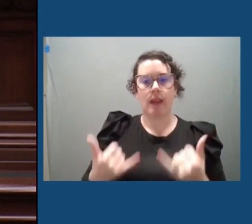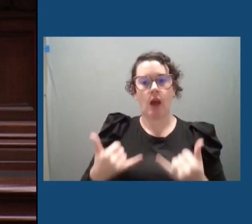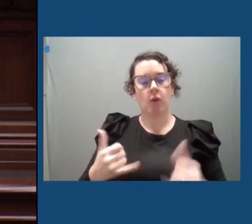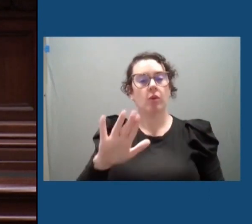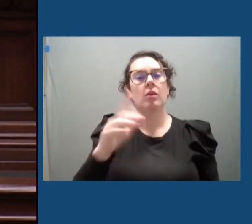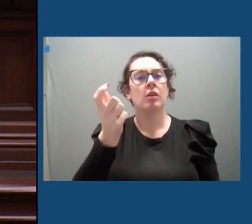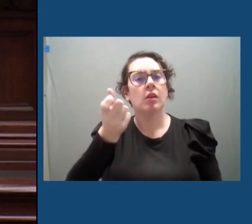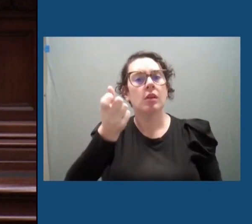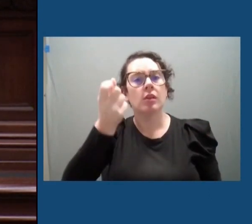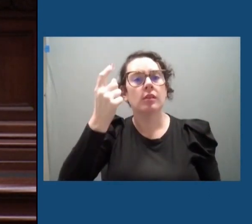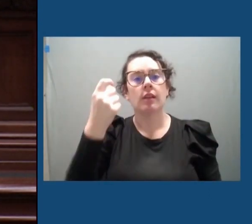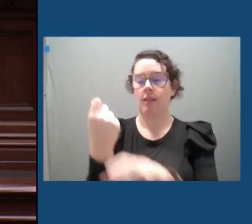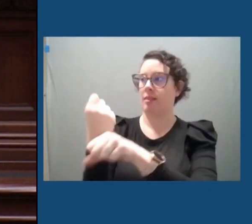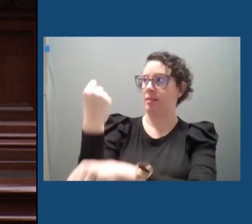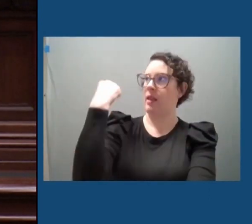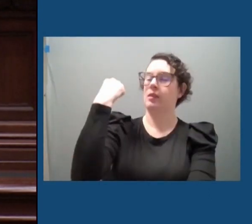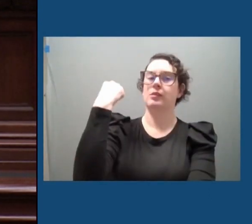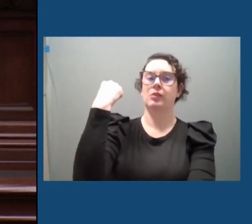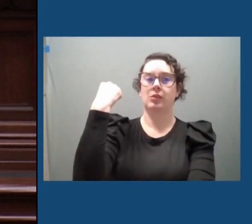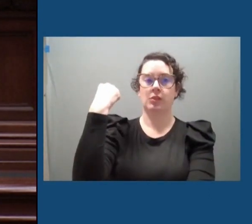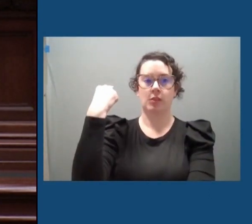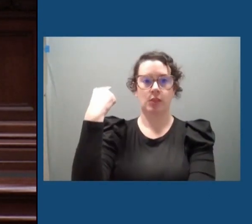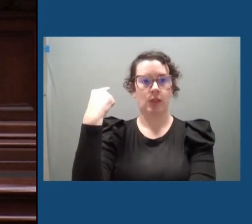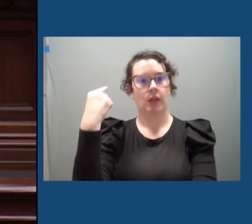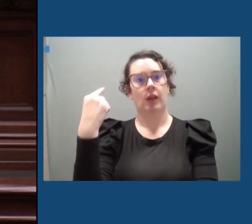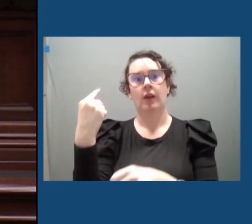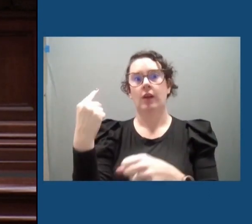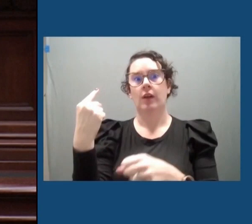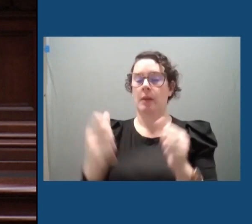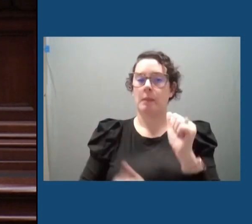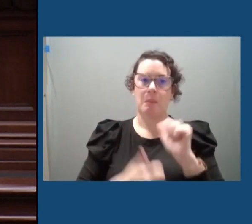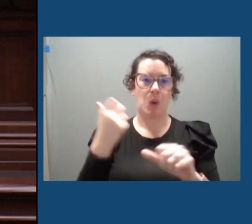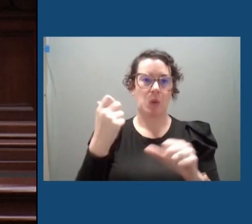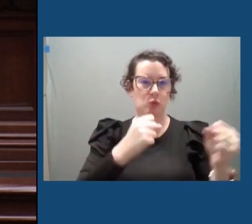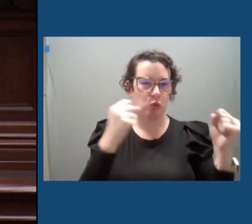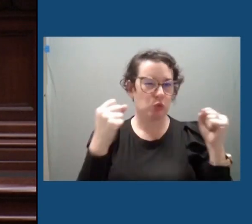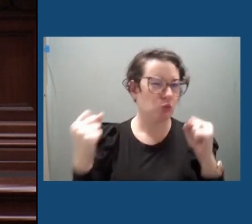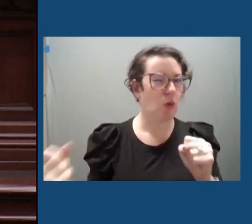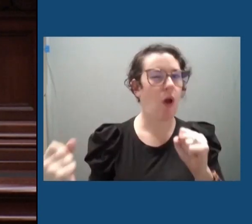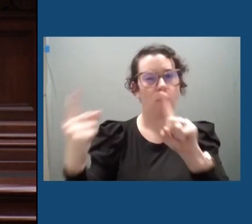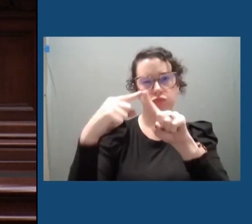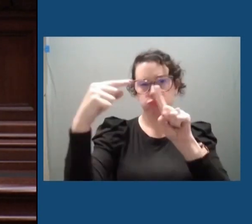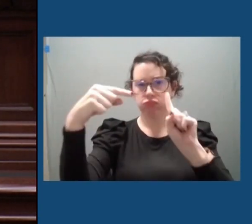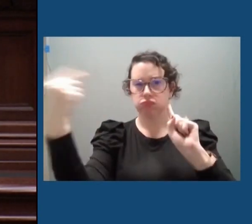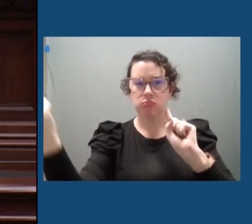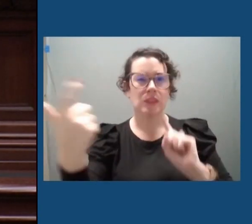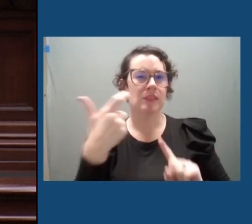many of the loudest voices in opposition said they believed in local control.